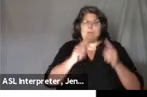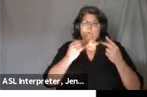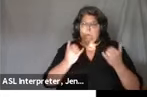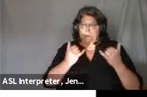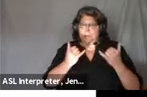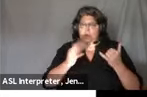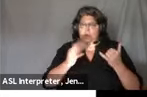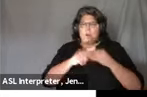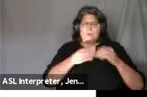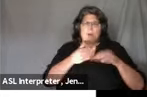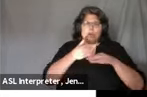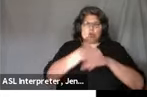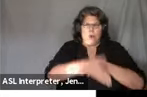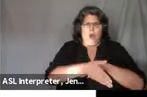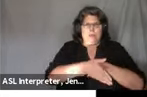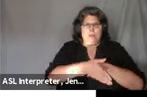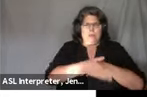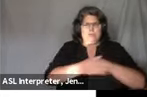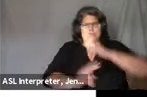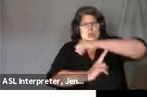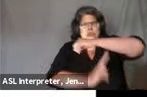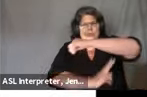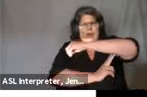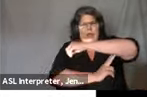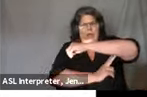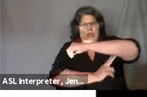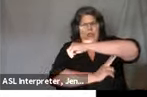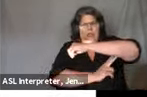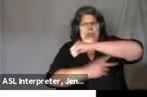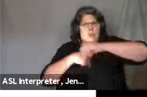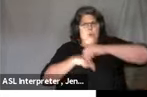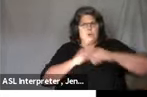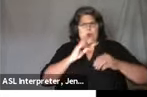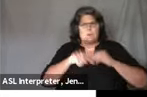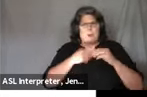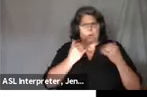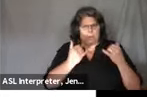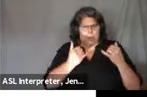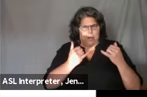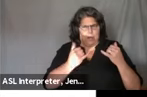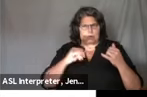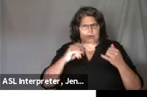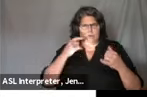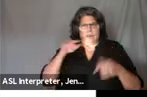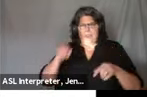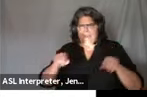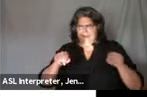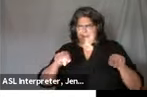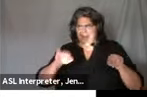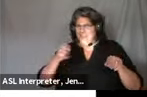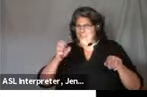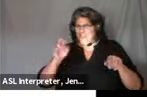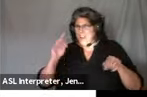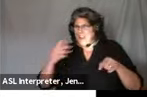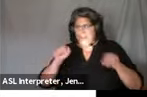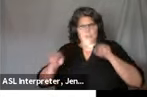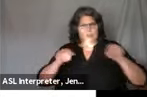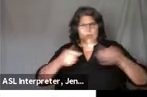and the overcrossing that we're presenting today and that Jennings Crossing aren't the same